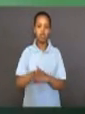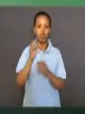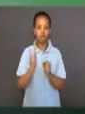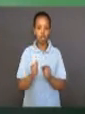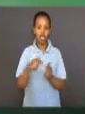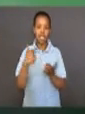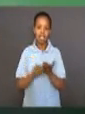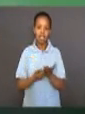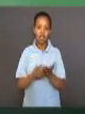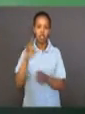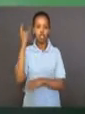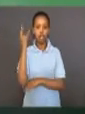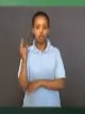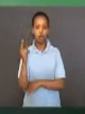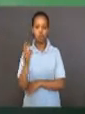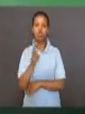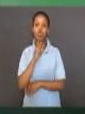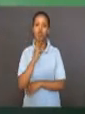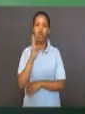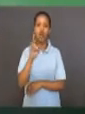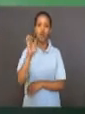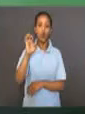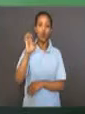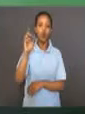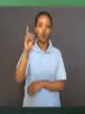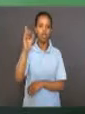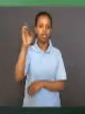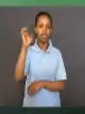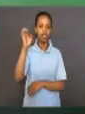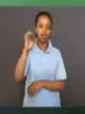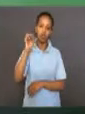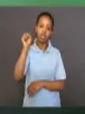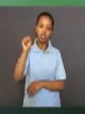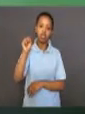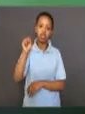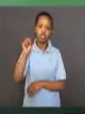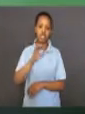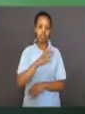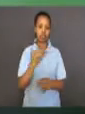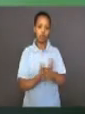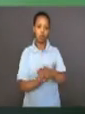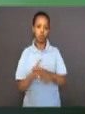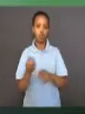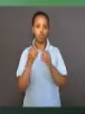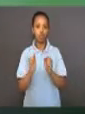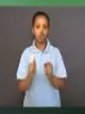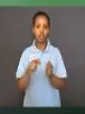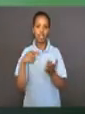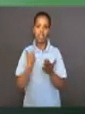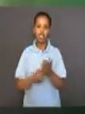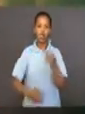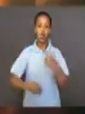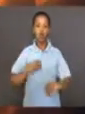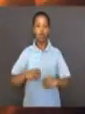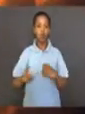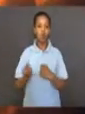weeds, trees, and grasses. Autotrophs are organisms that